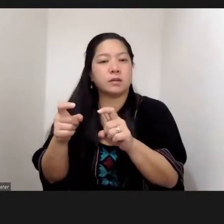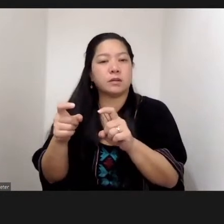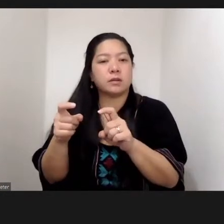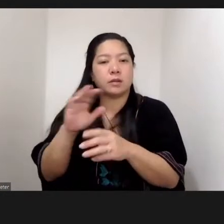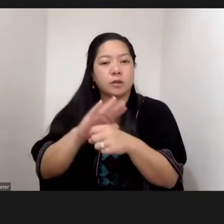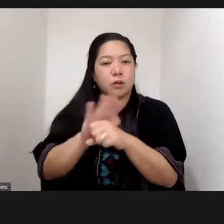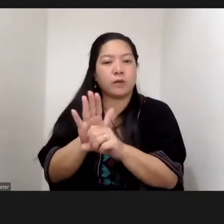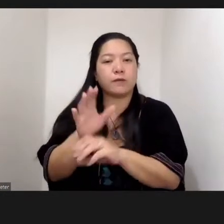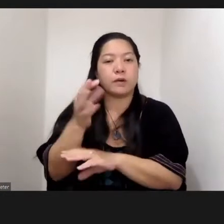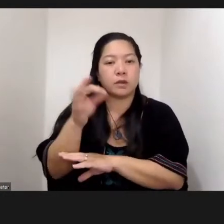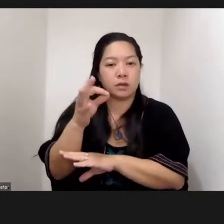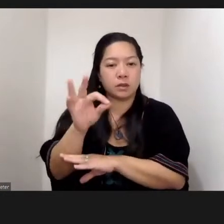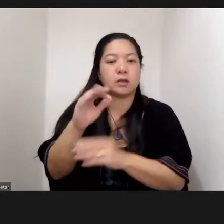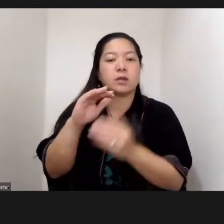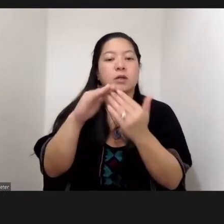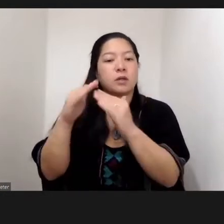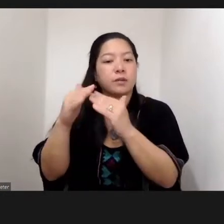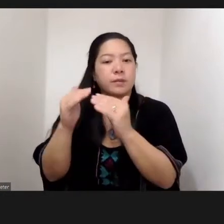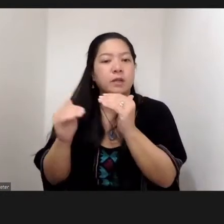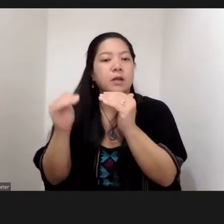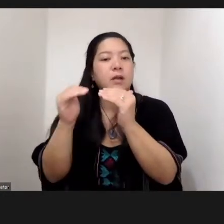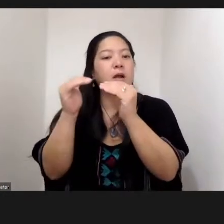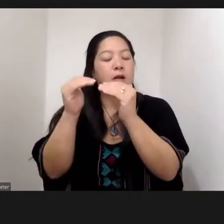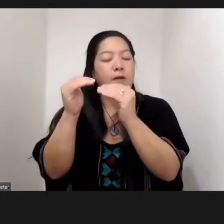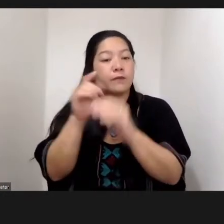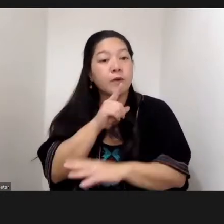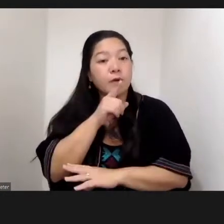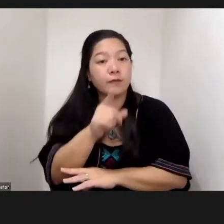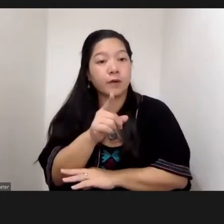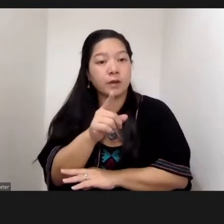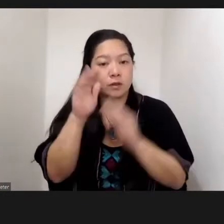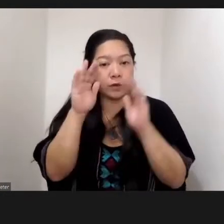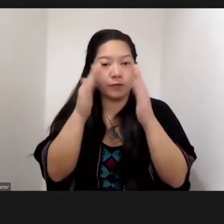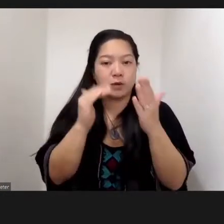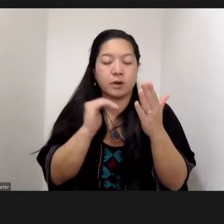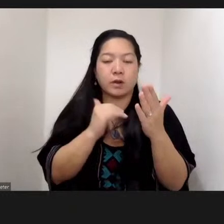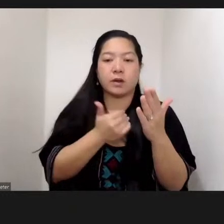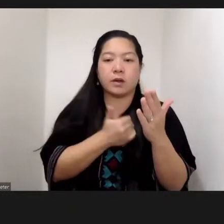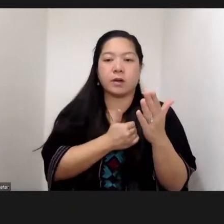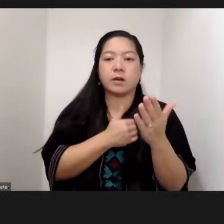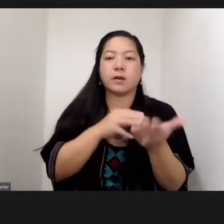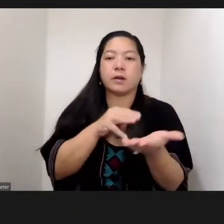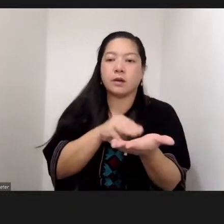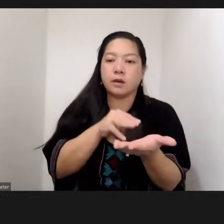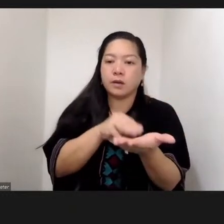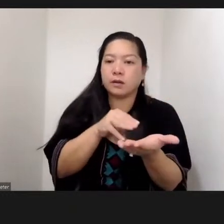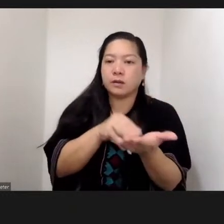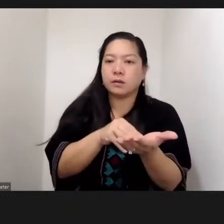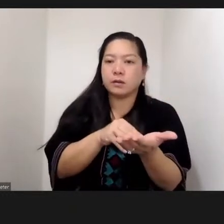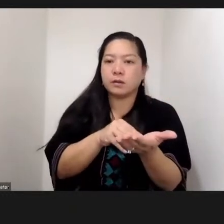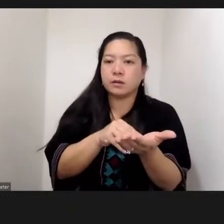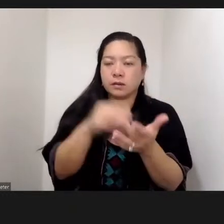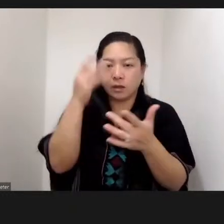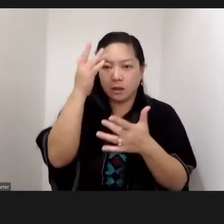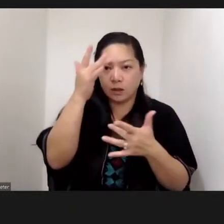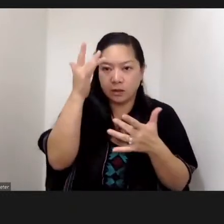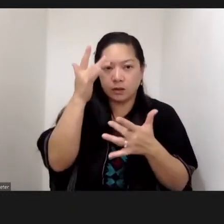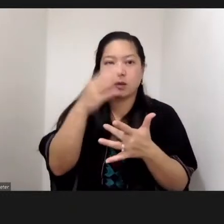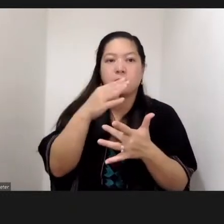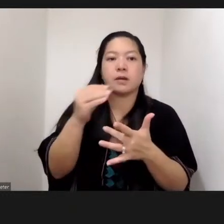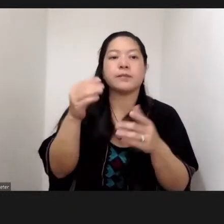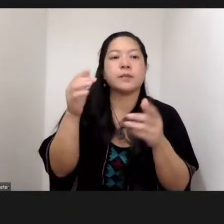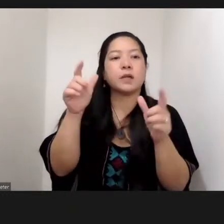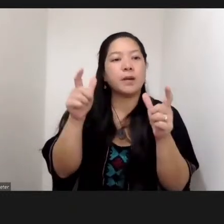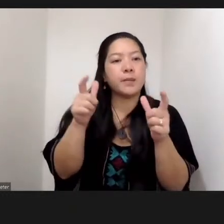using community-level factors that focus on reducing medically significant illness and